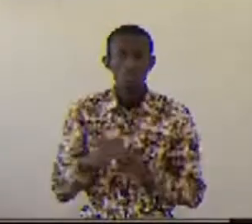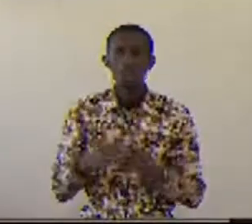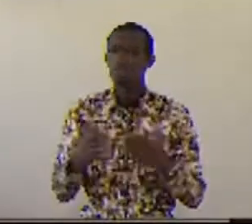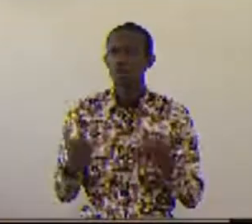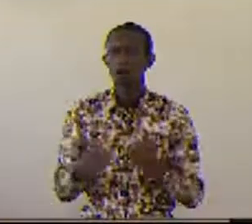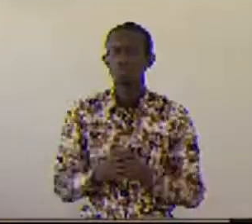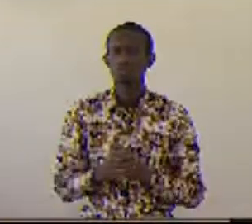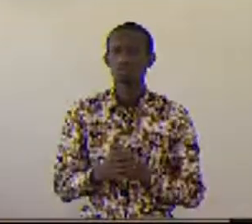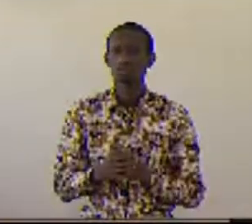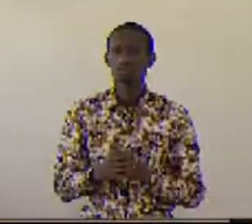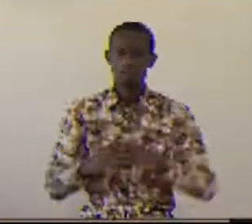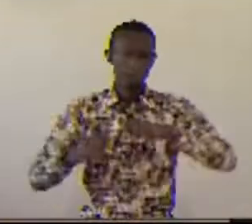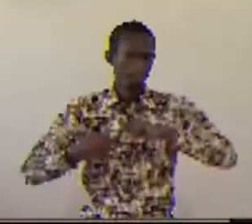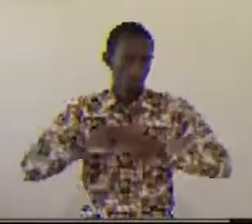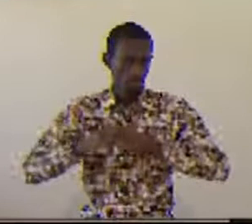character is